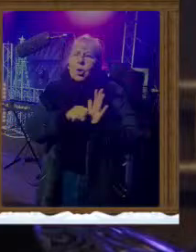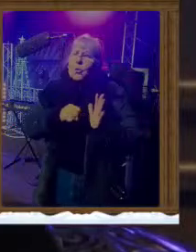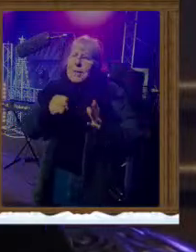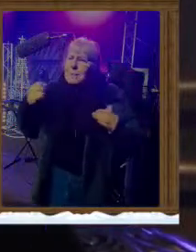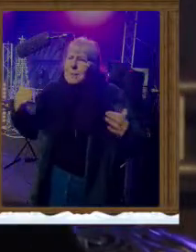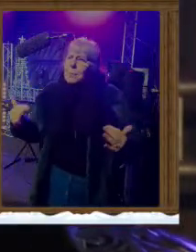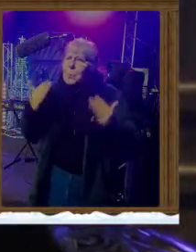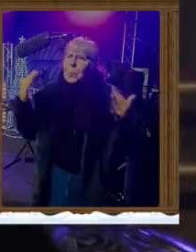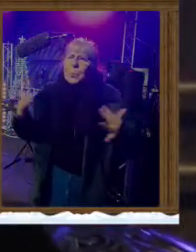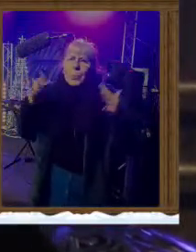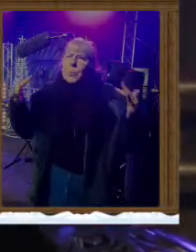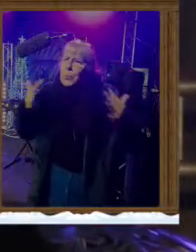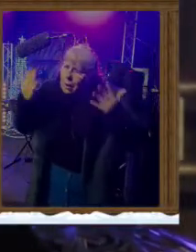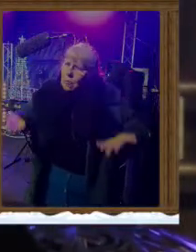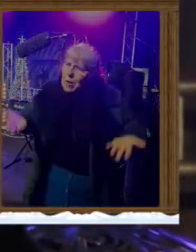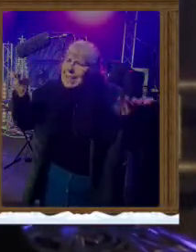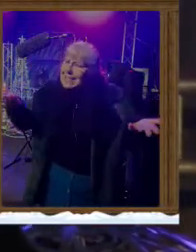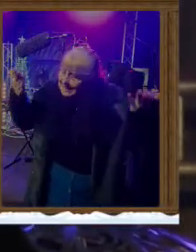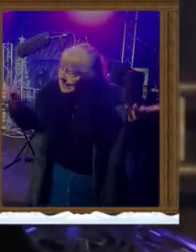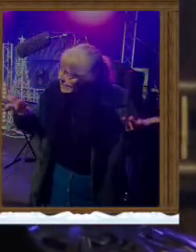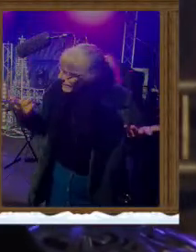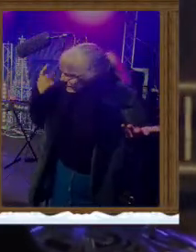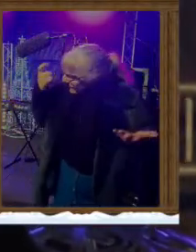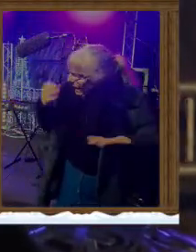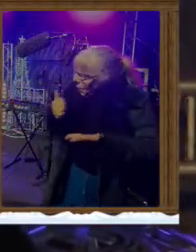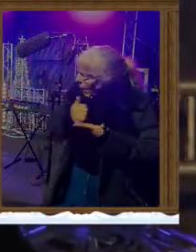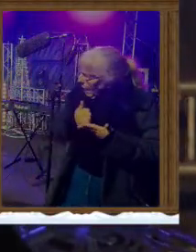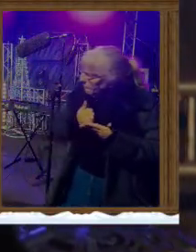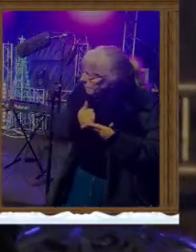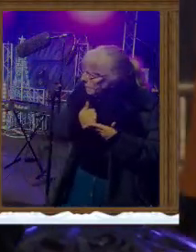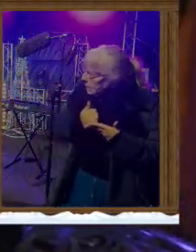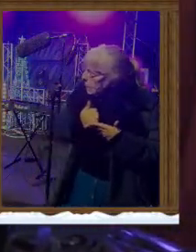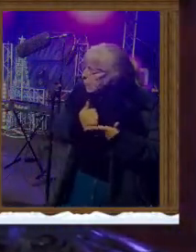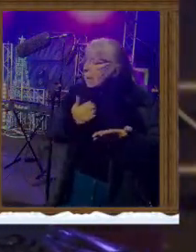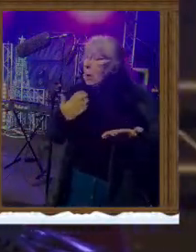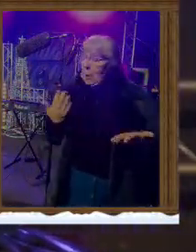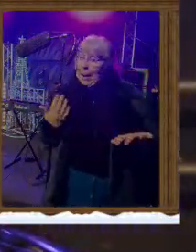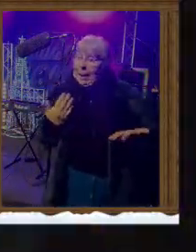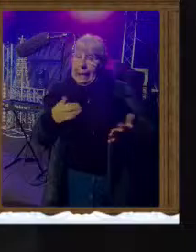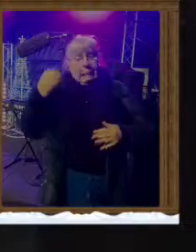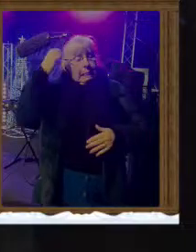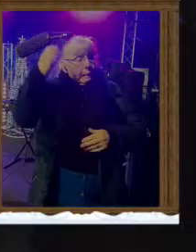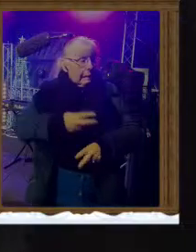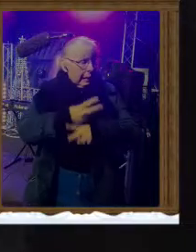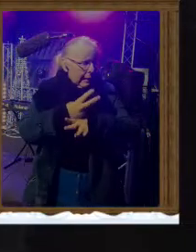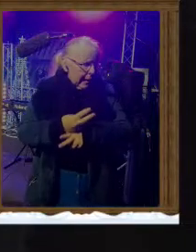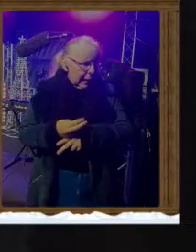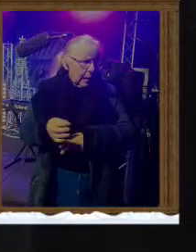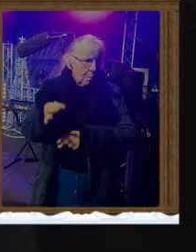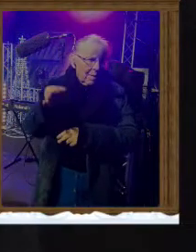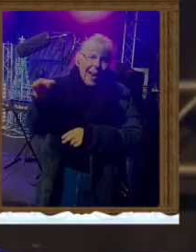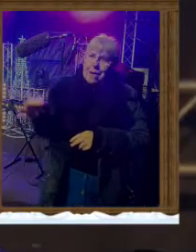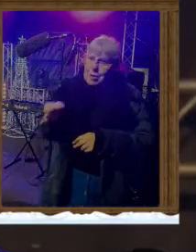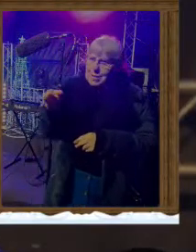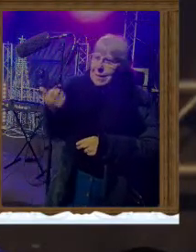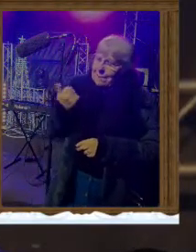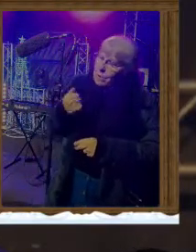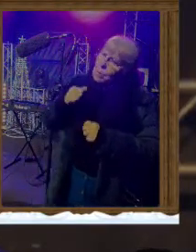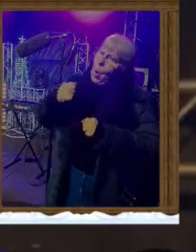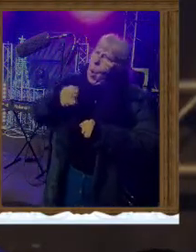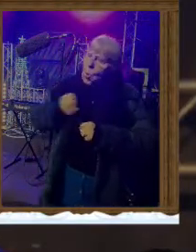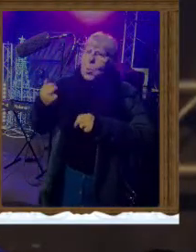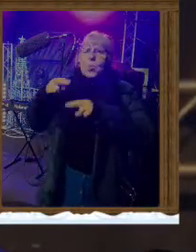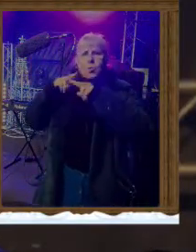in Ballyclare. Do you think you can help? Well, in our kingdom of Arendelle, we have our own traditions that help us